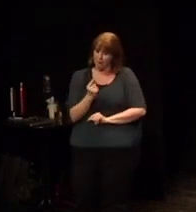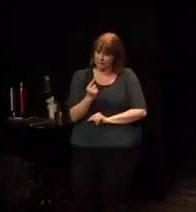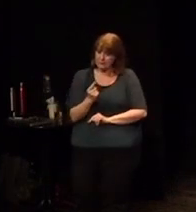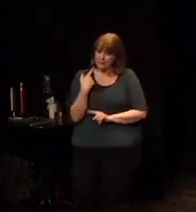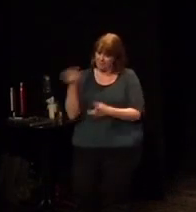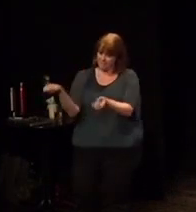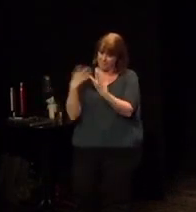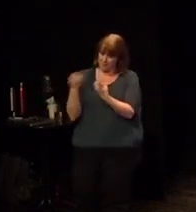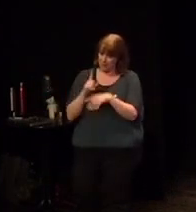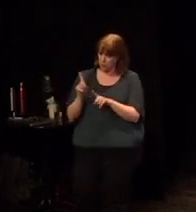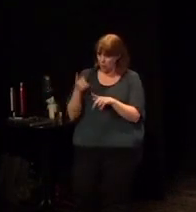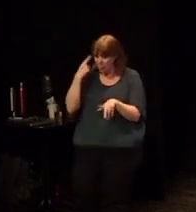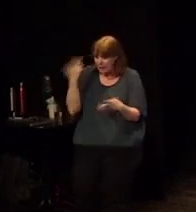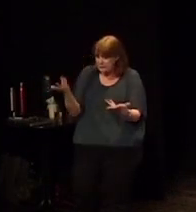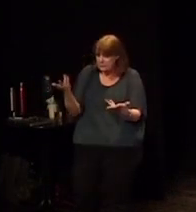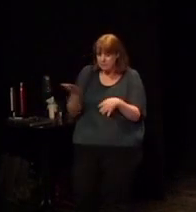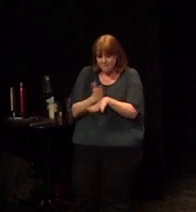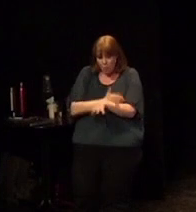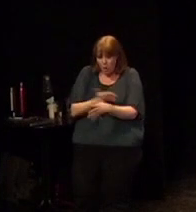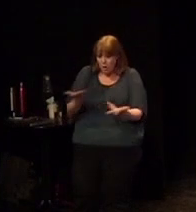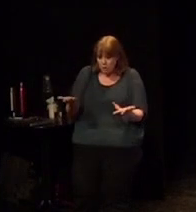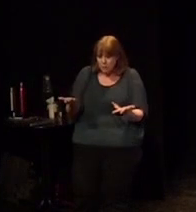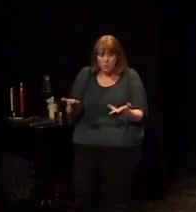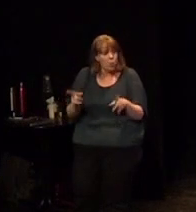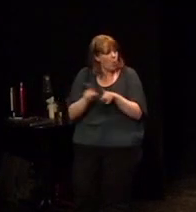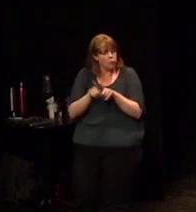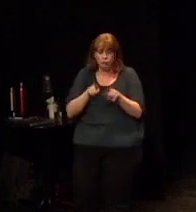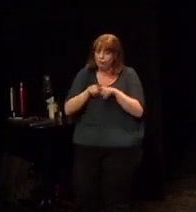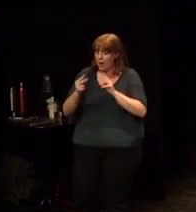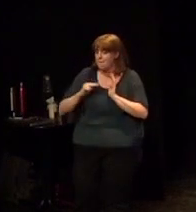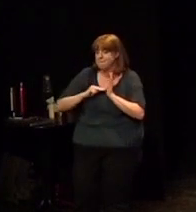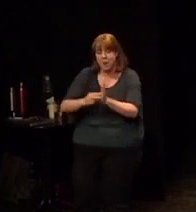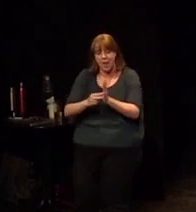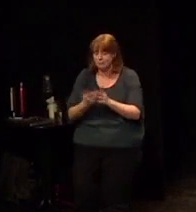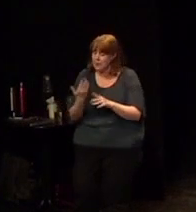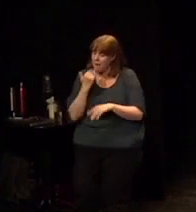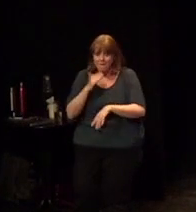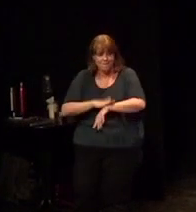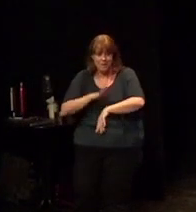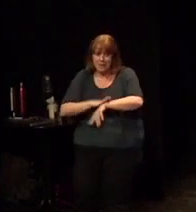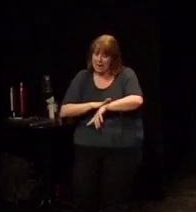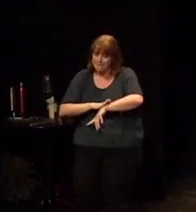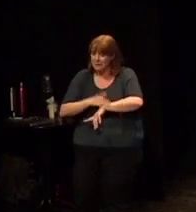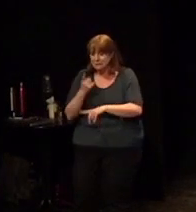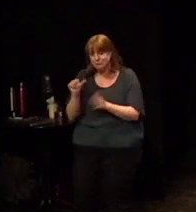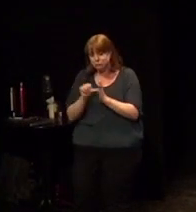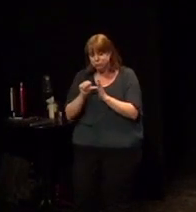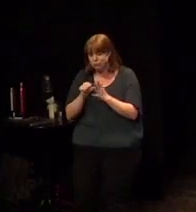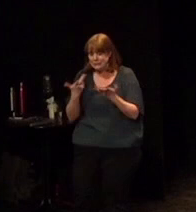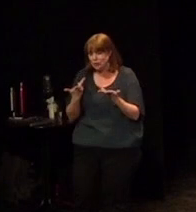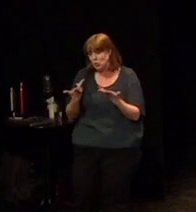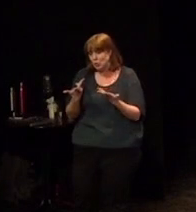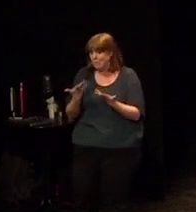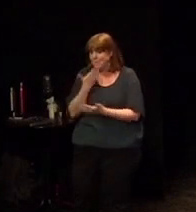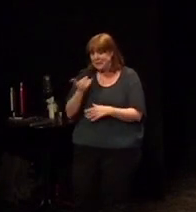and get your feedback. The most important thing is trying to plan it with enough time to difficultly balance everybody,